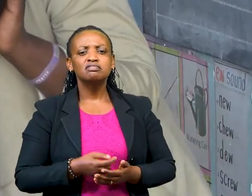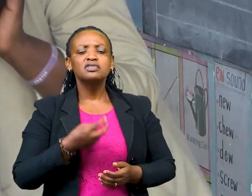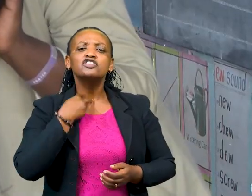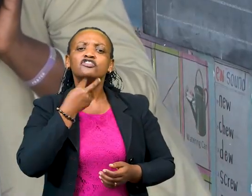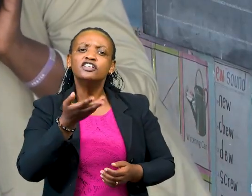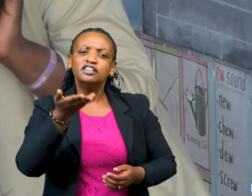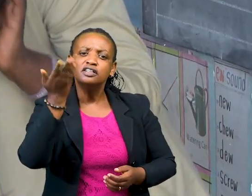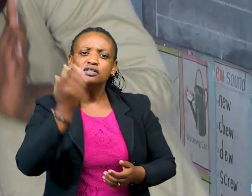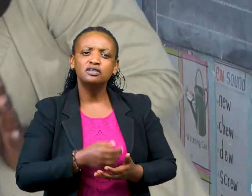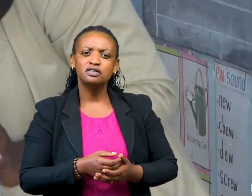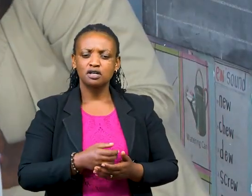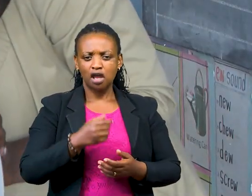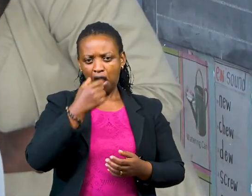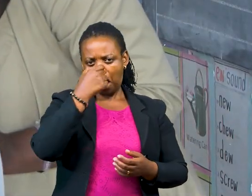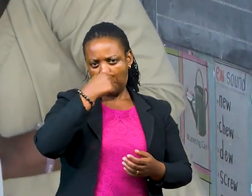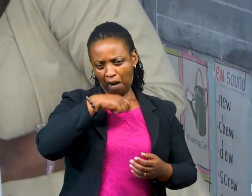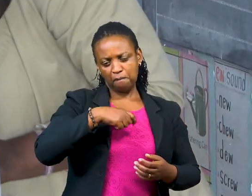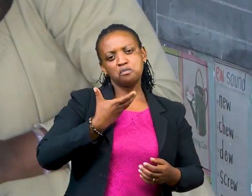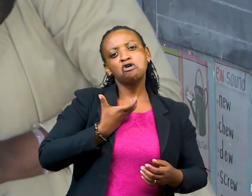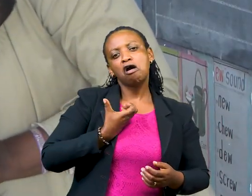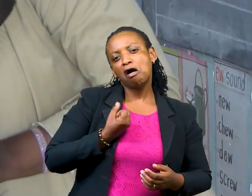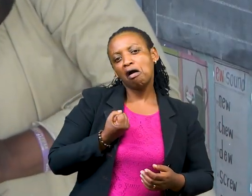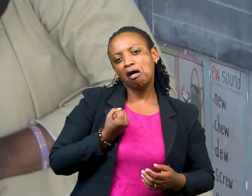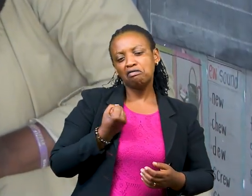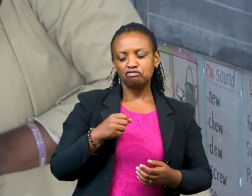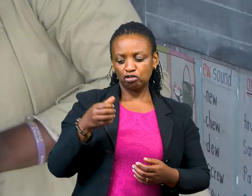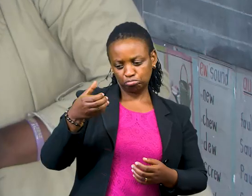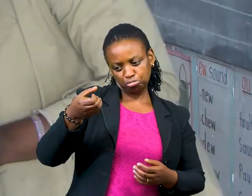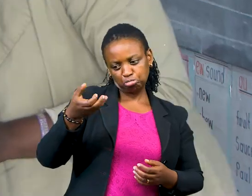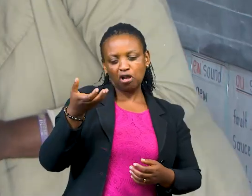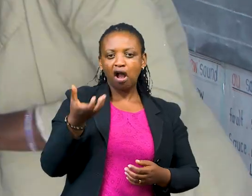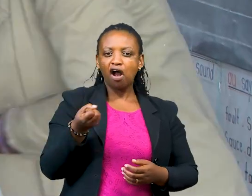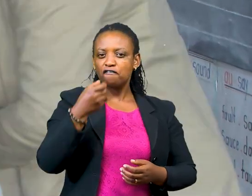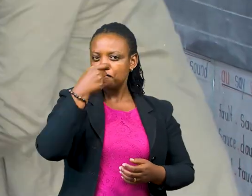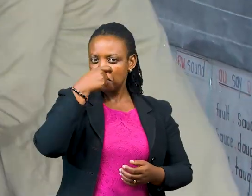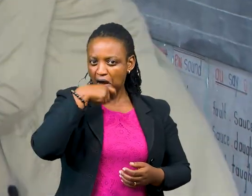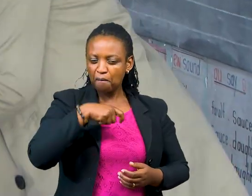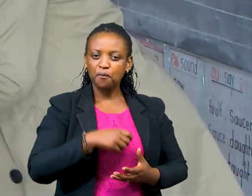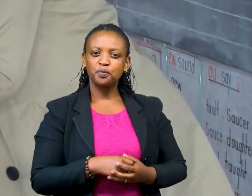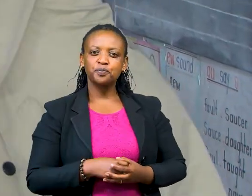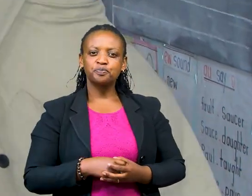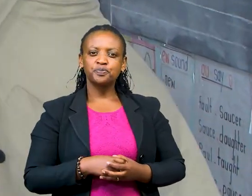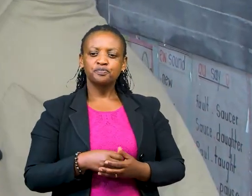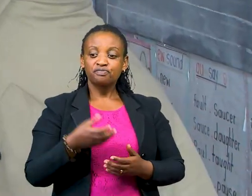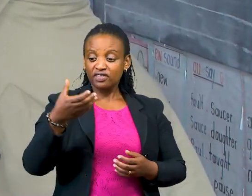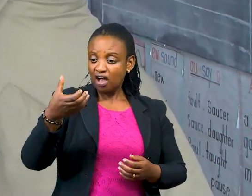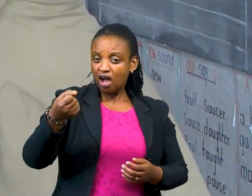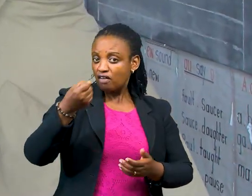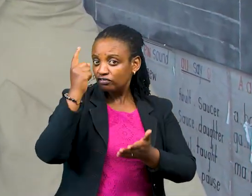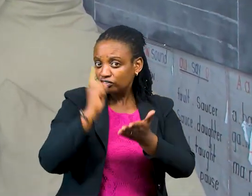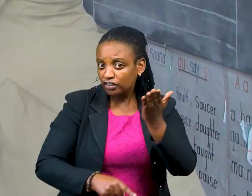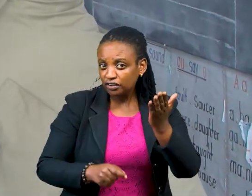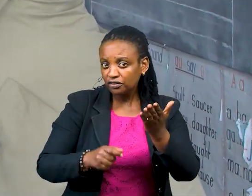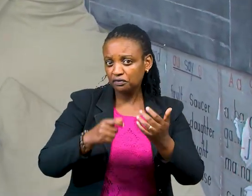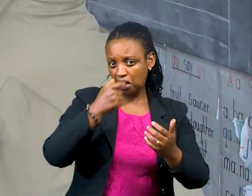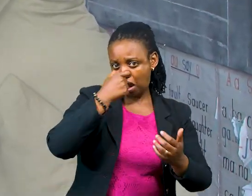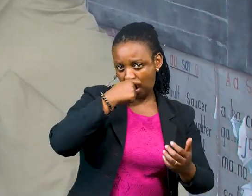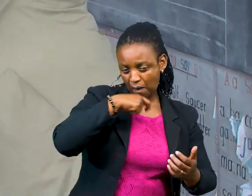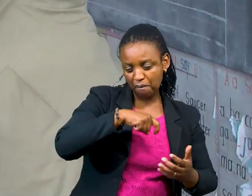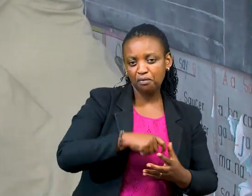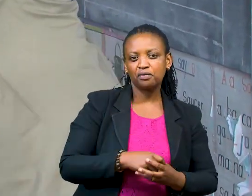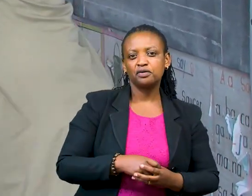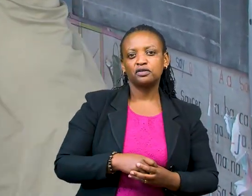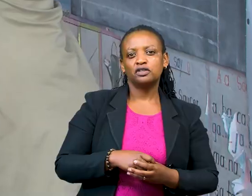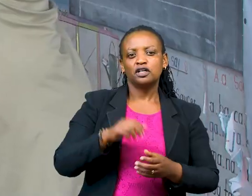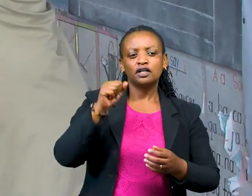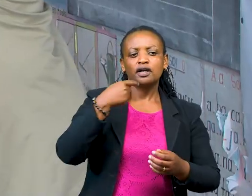Louder. An apple. He's holding. An apple. She's holding. An apple.